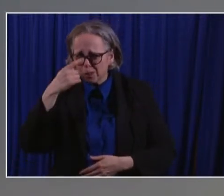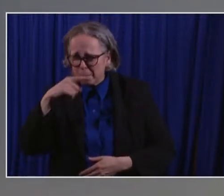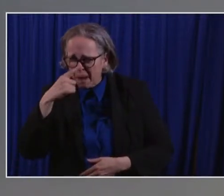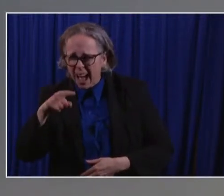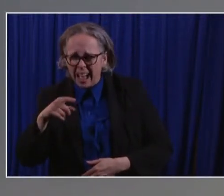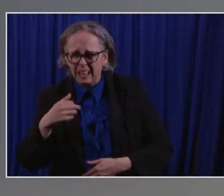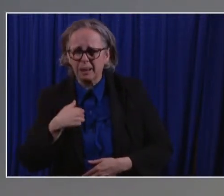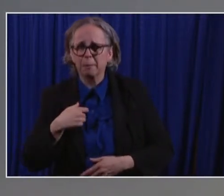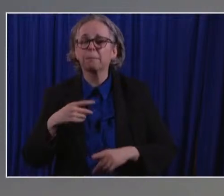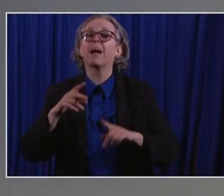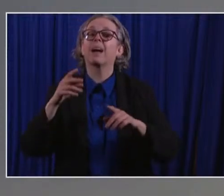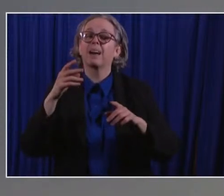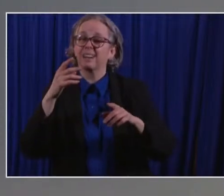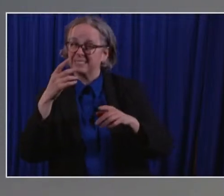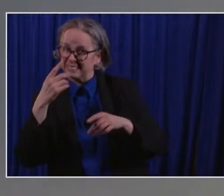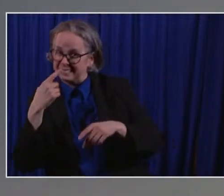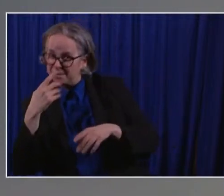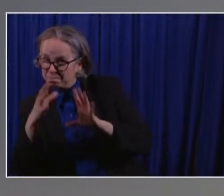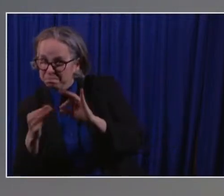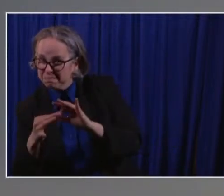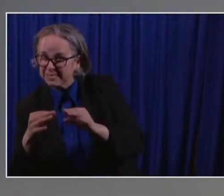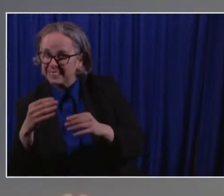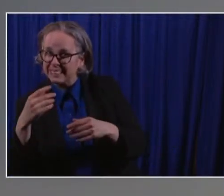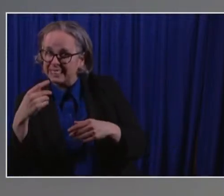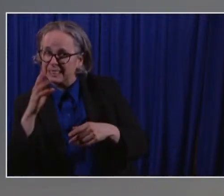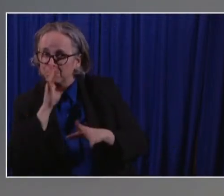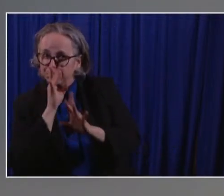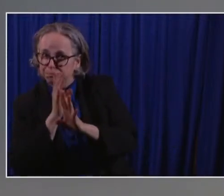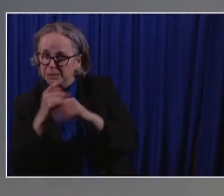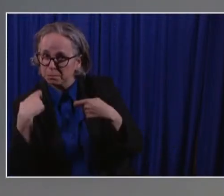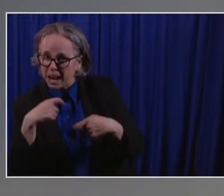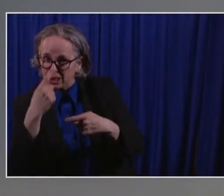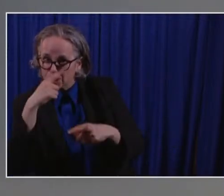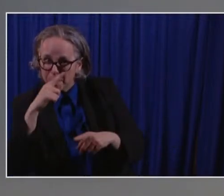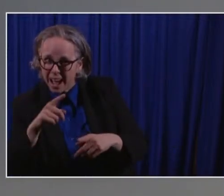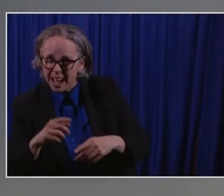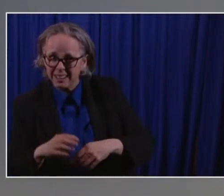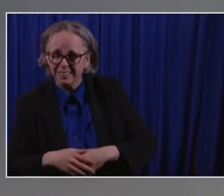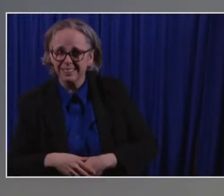do that. Thank you. So they can get it. So I promise I'm going to be nice.